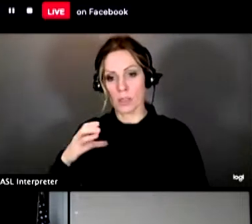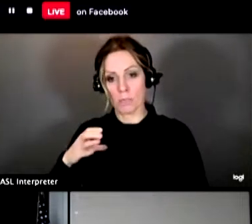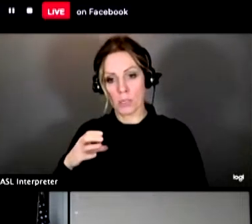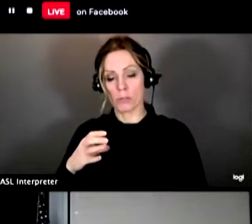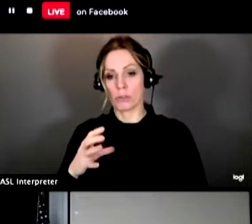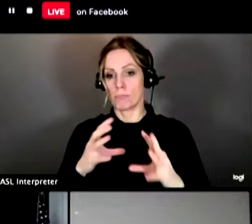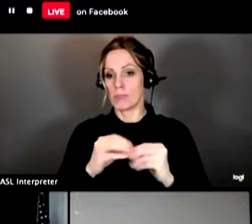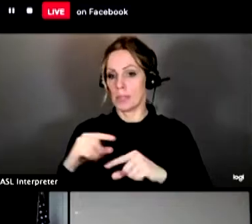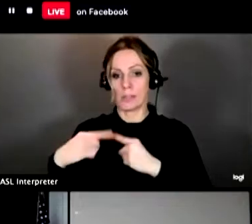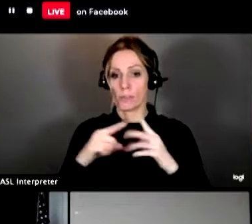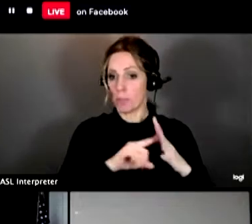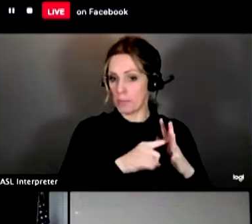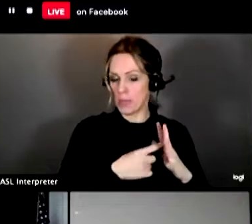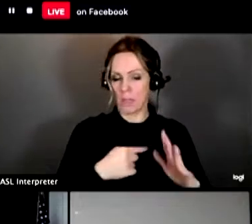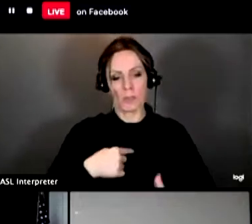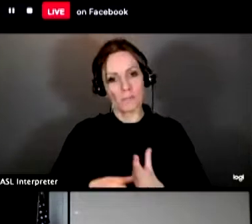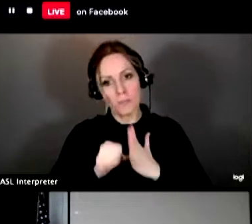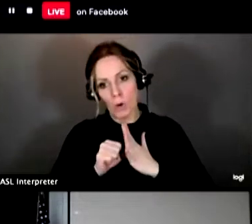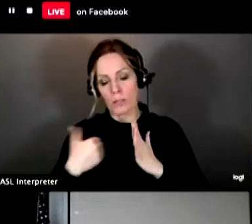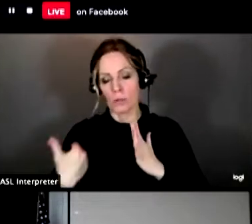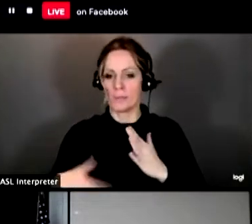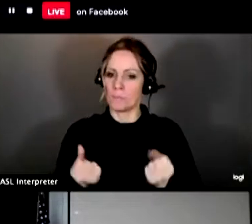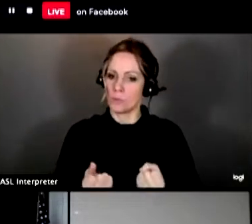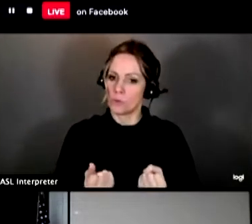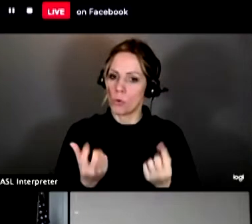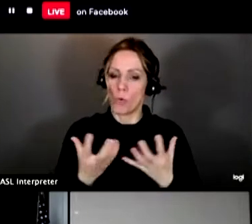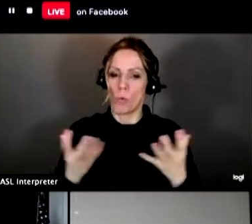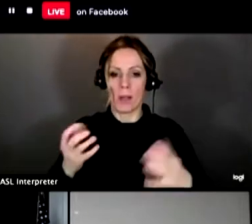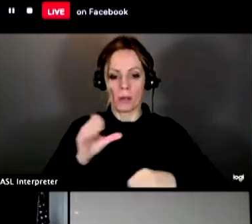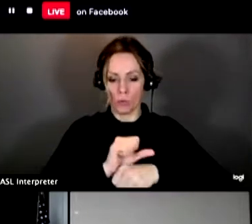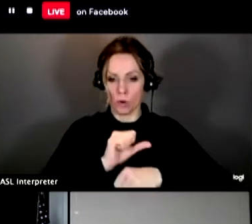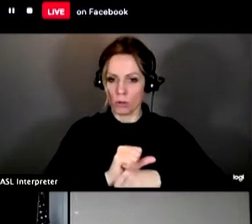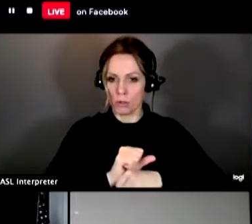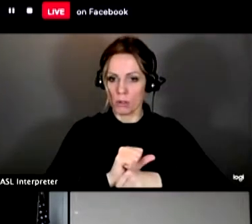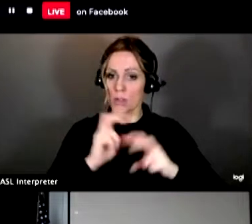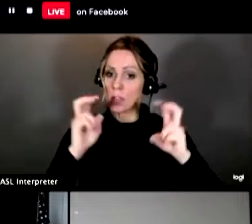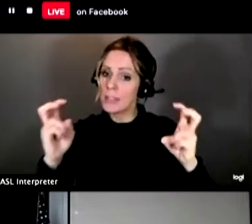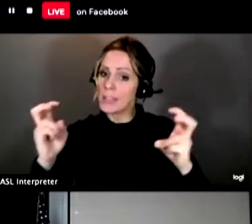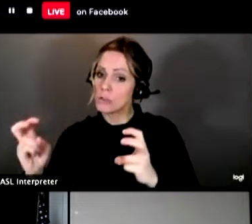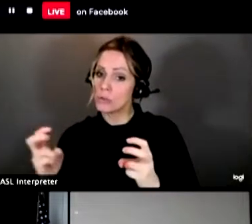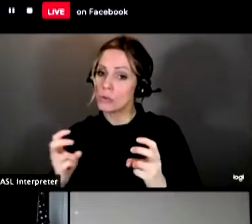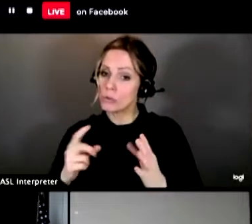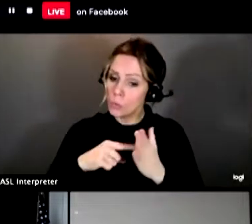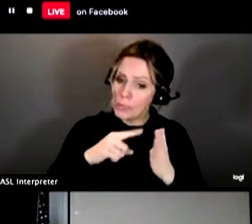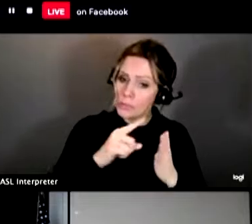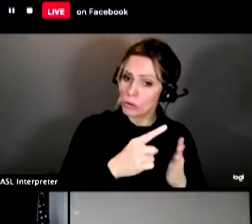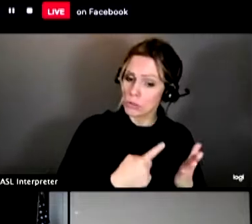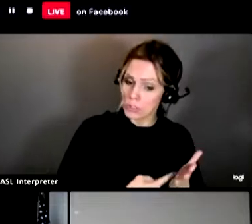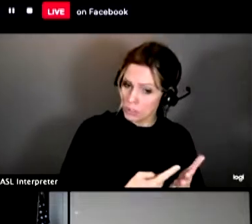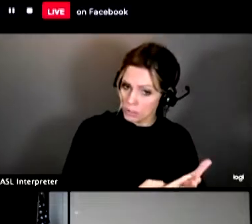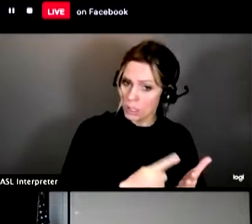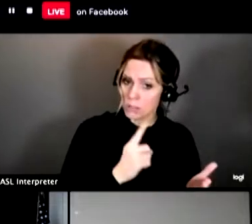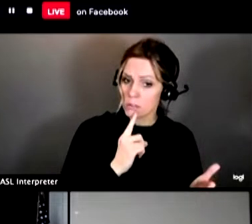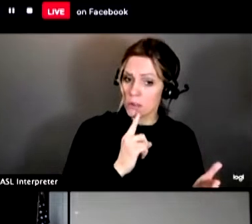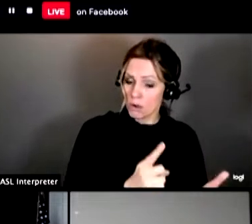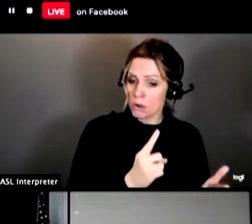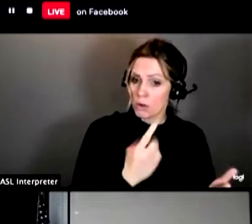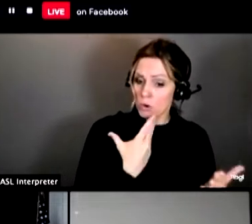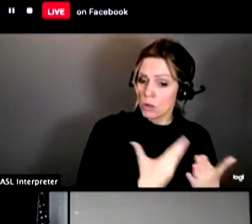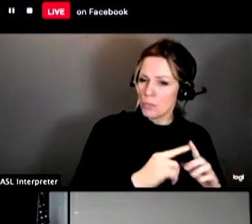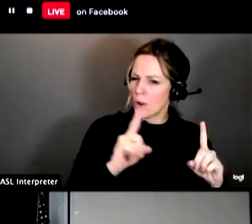with all the work you're doing. The issues being researched and discussed seem to be thorough with one possible exception. I've heard very little about the